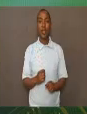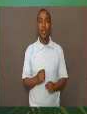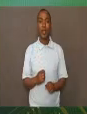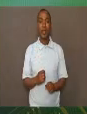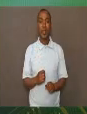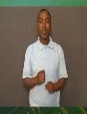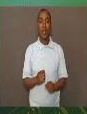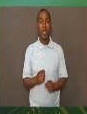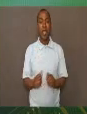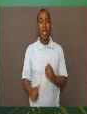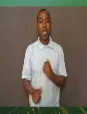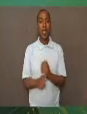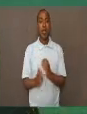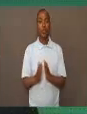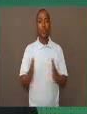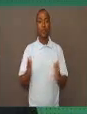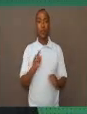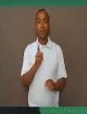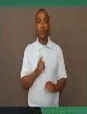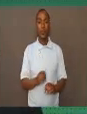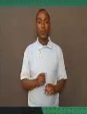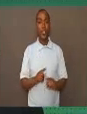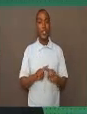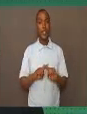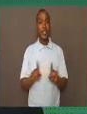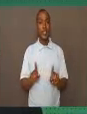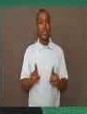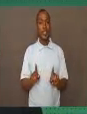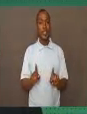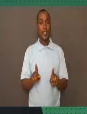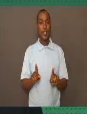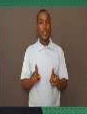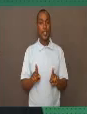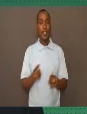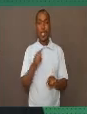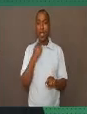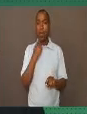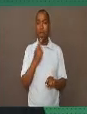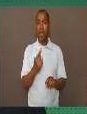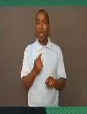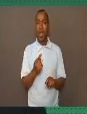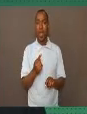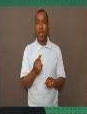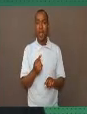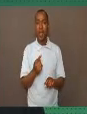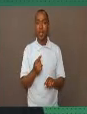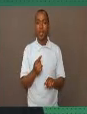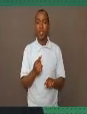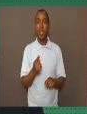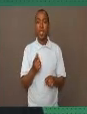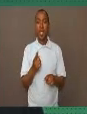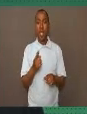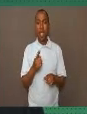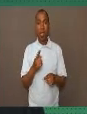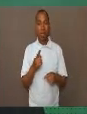of danger right away, but that does not mean that it is not happening to